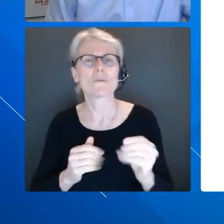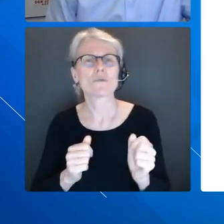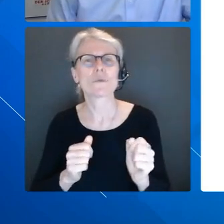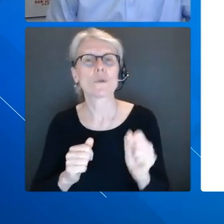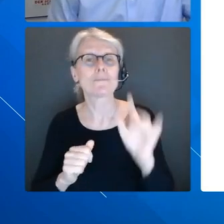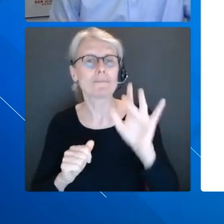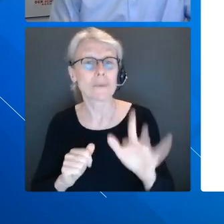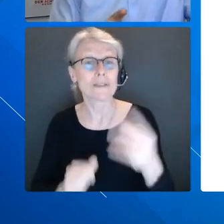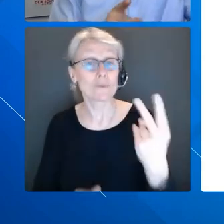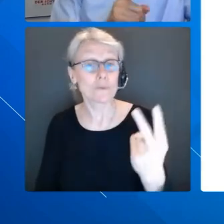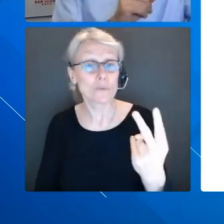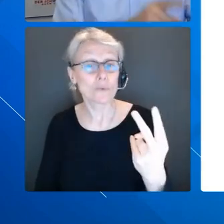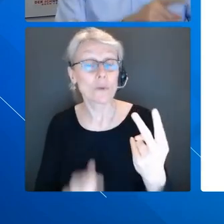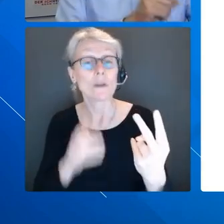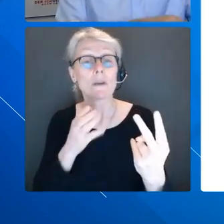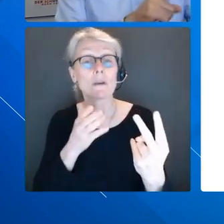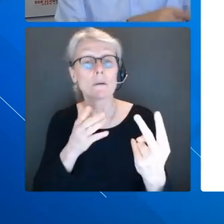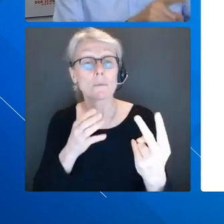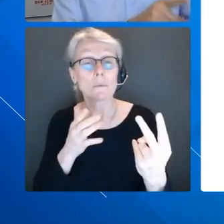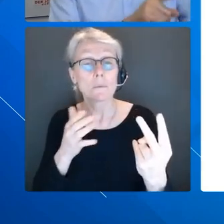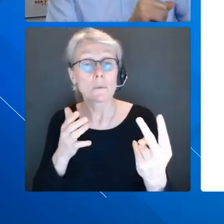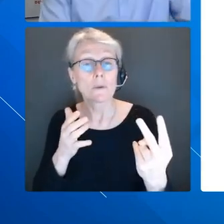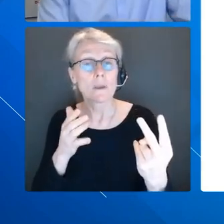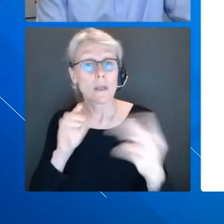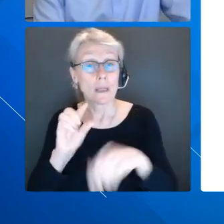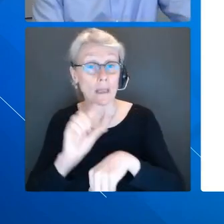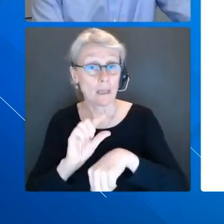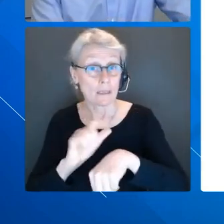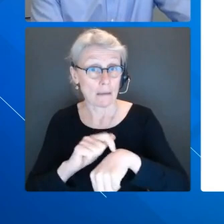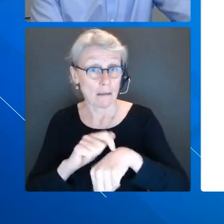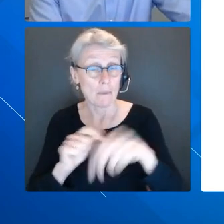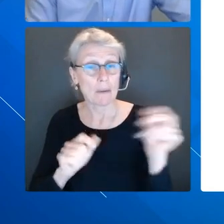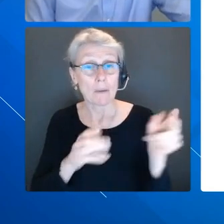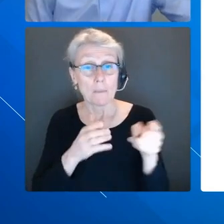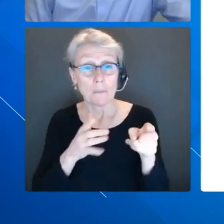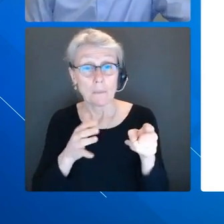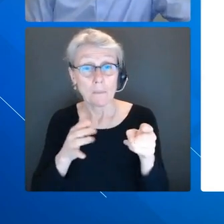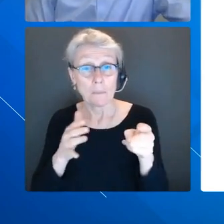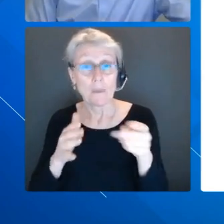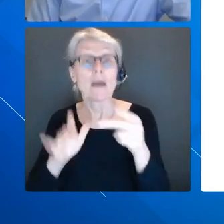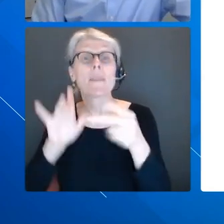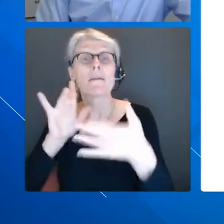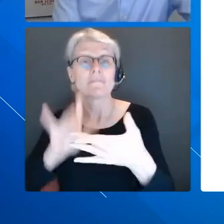users who are lacking fine motor control, but still do use a mouse.